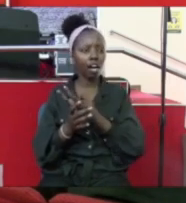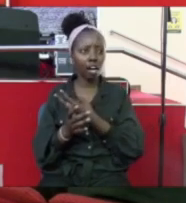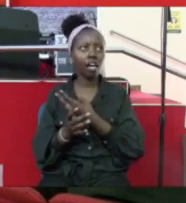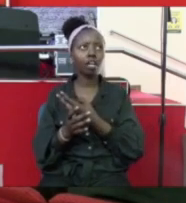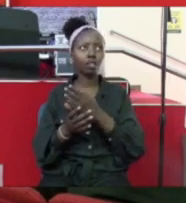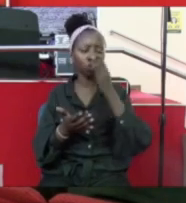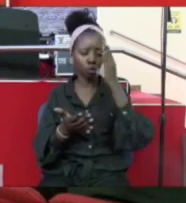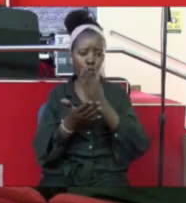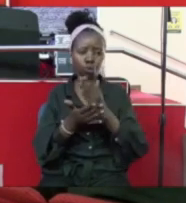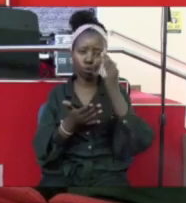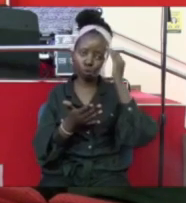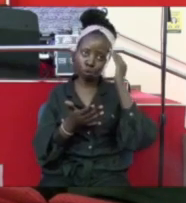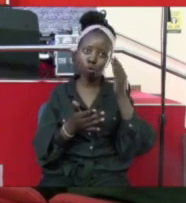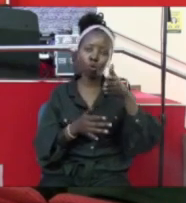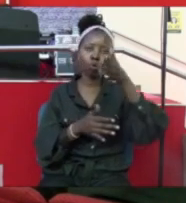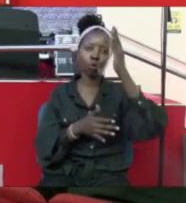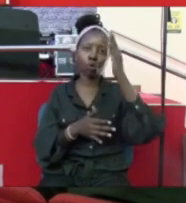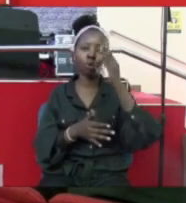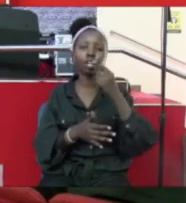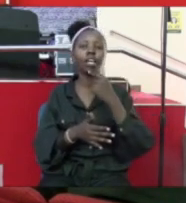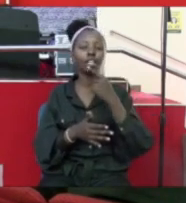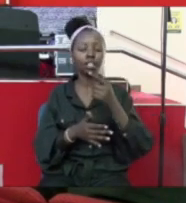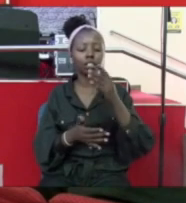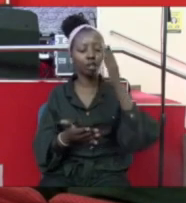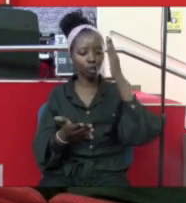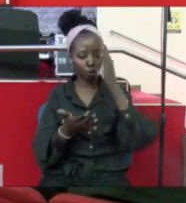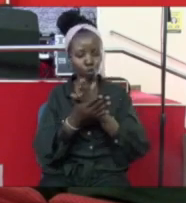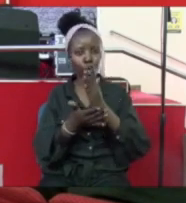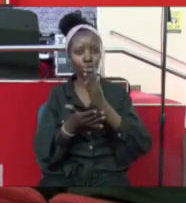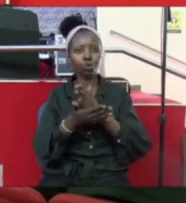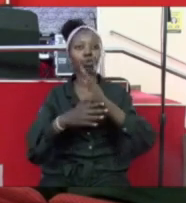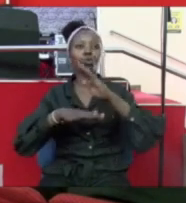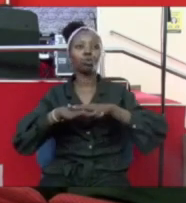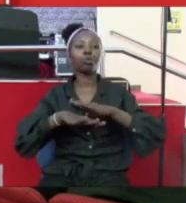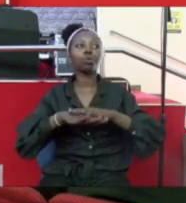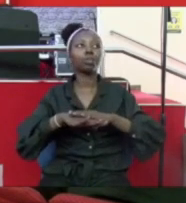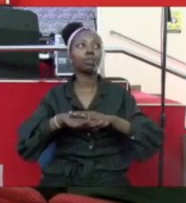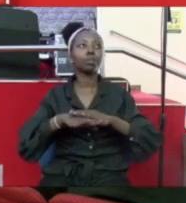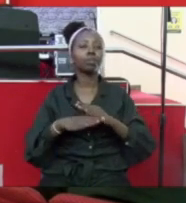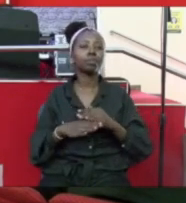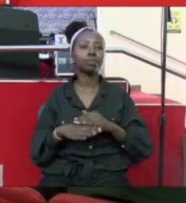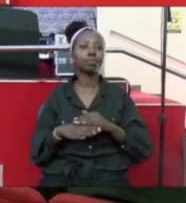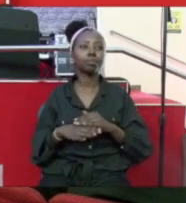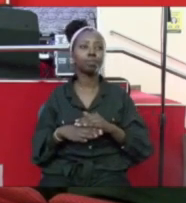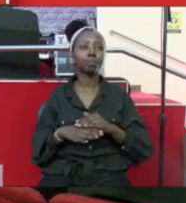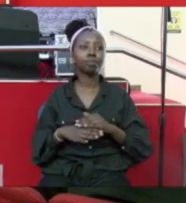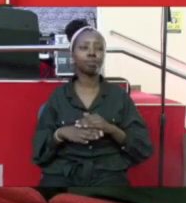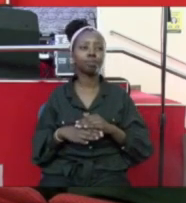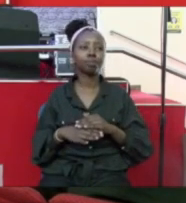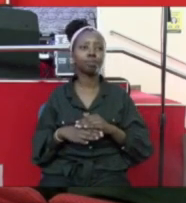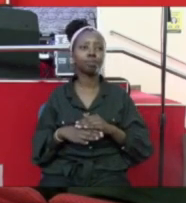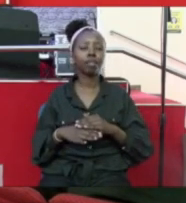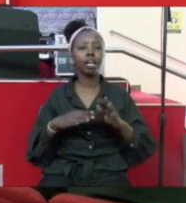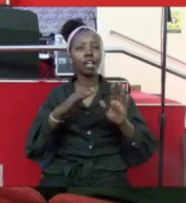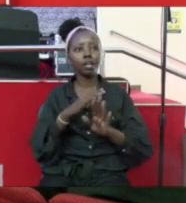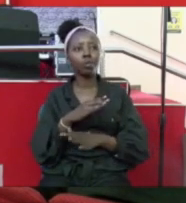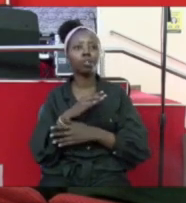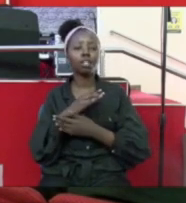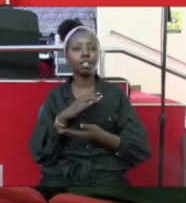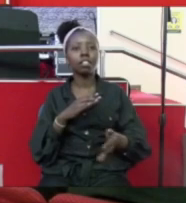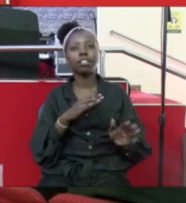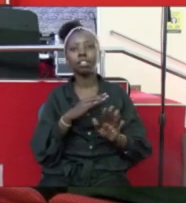we can say that indeed is good. And we can sing that chorus that we